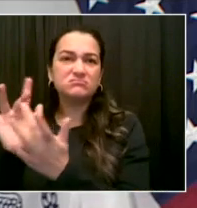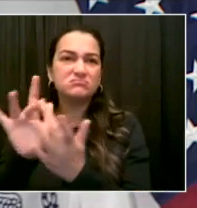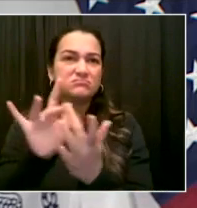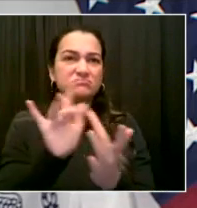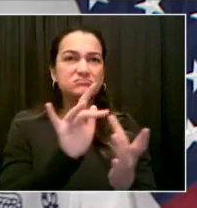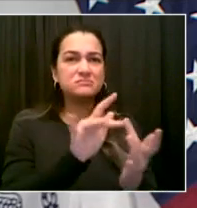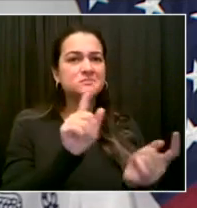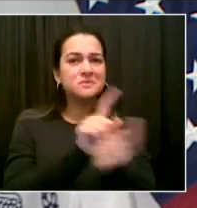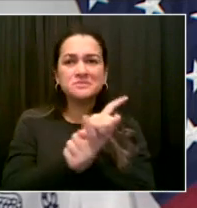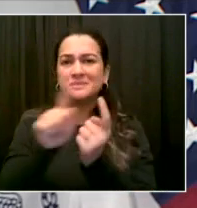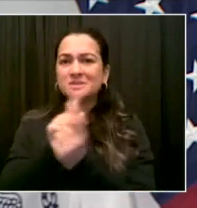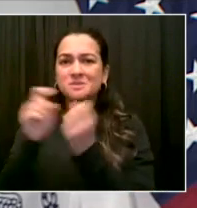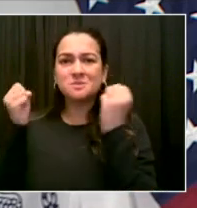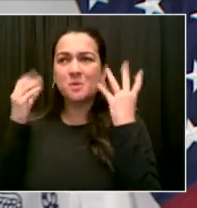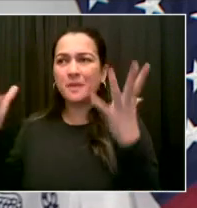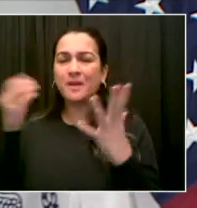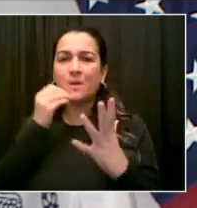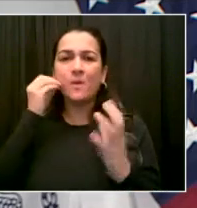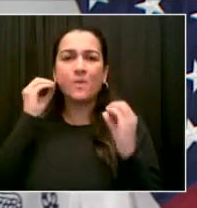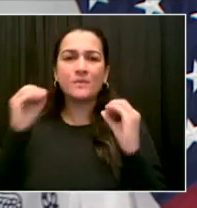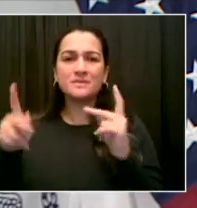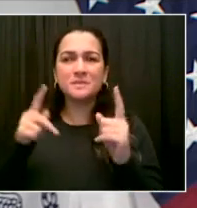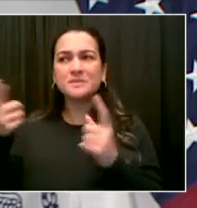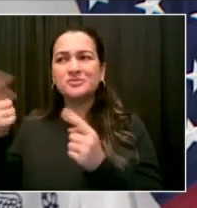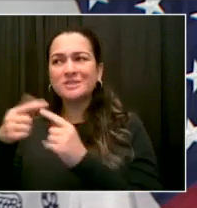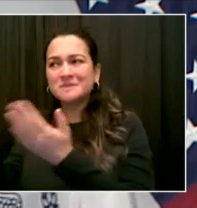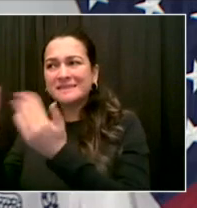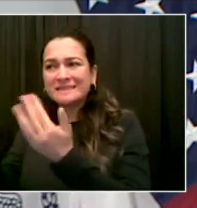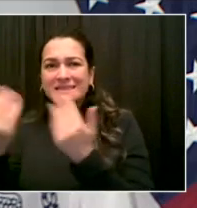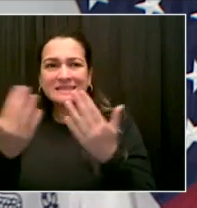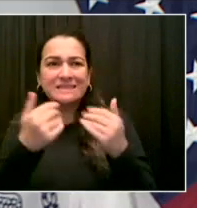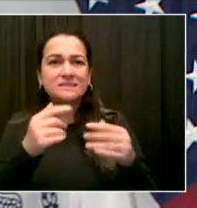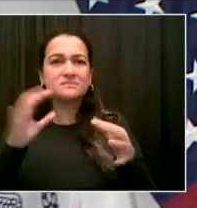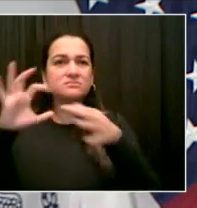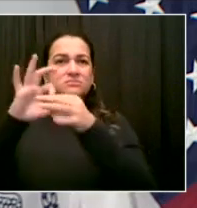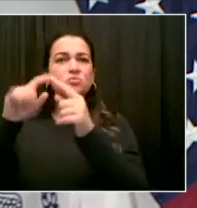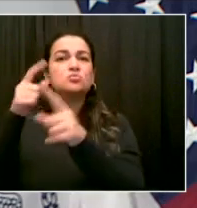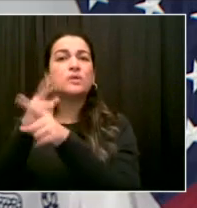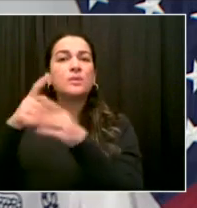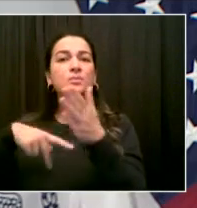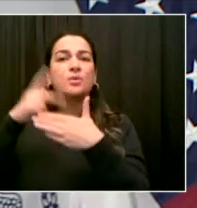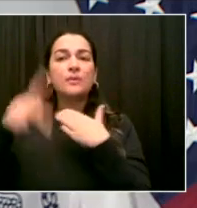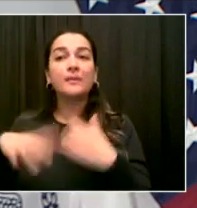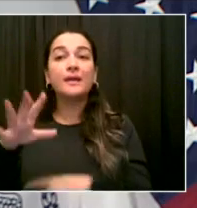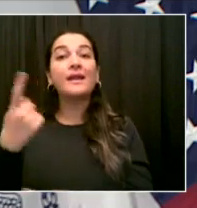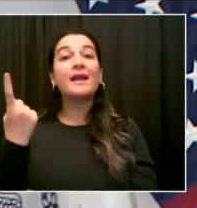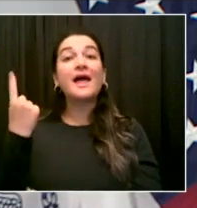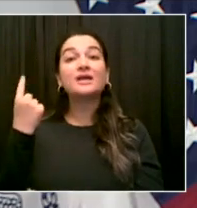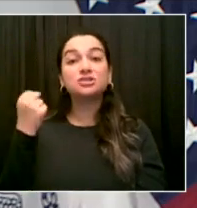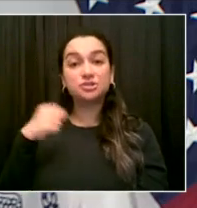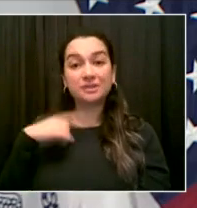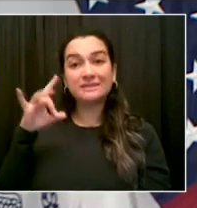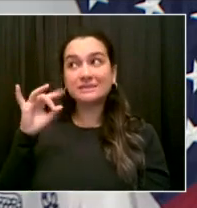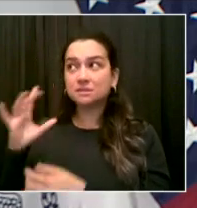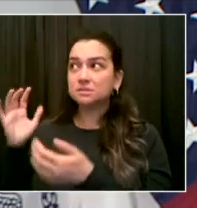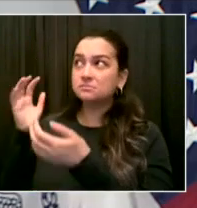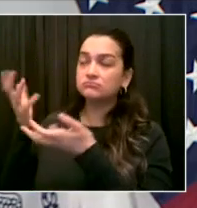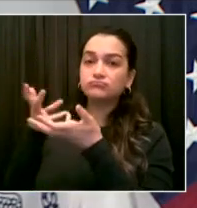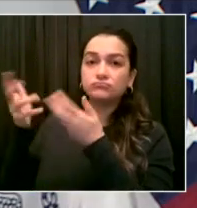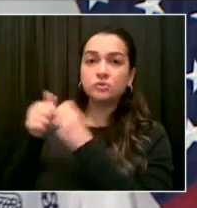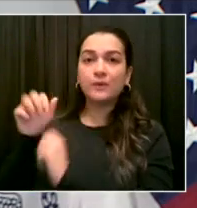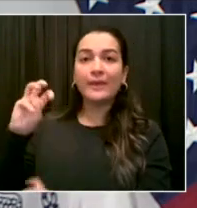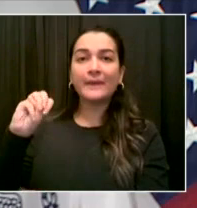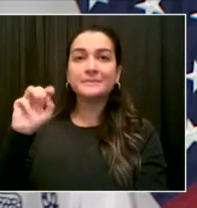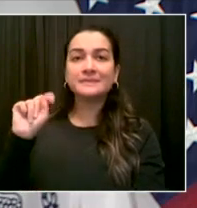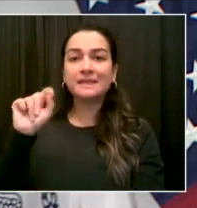MTA to approach this differently last year, we were really looking at the end of lines, the terminuses for certain